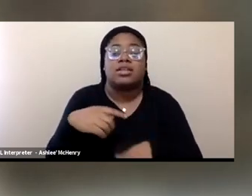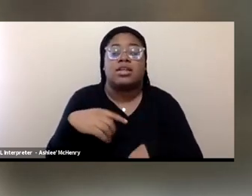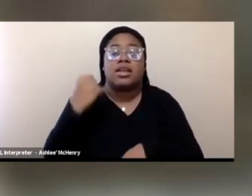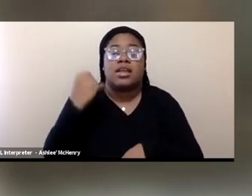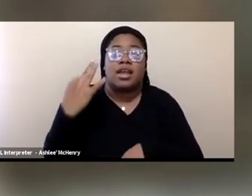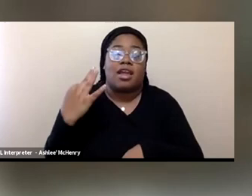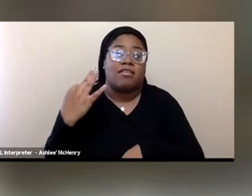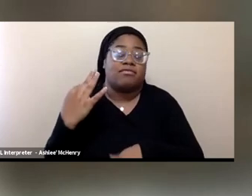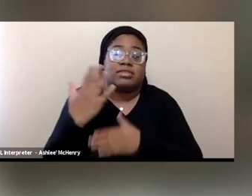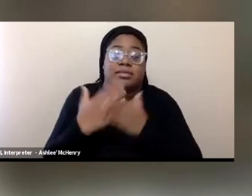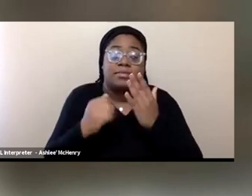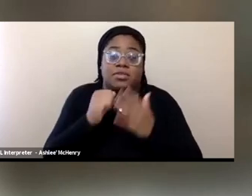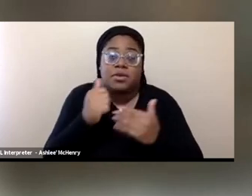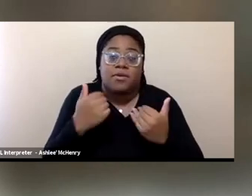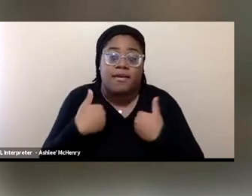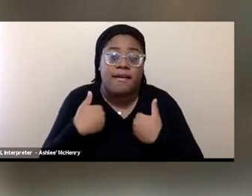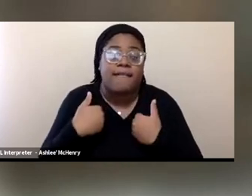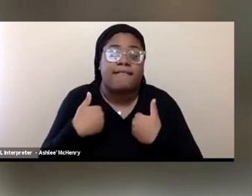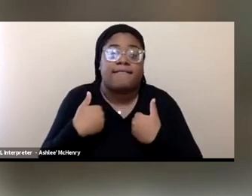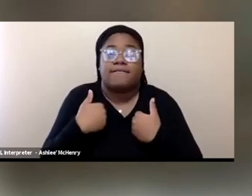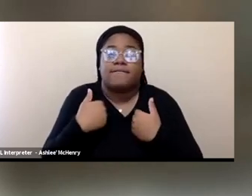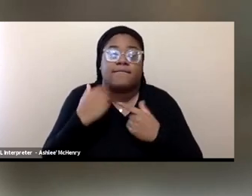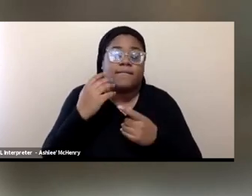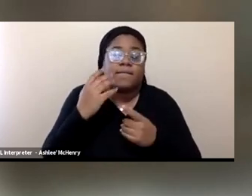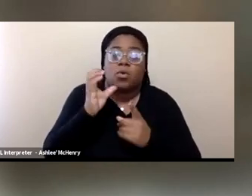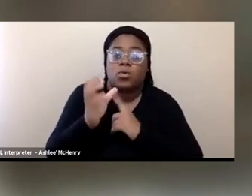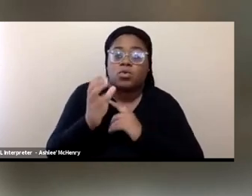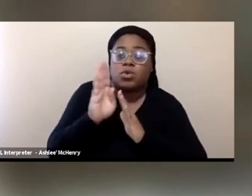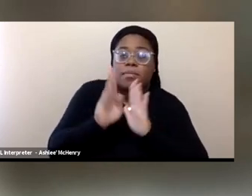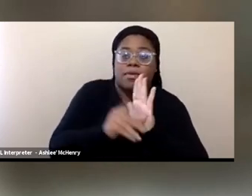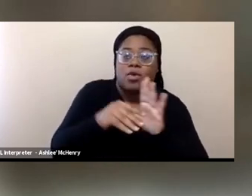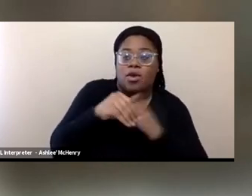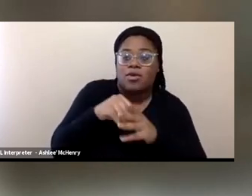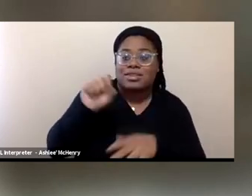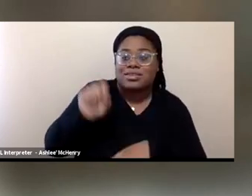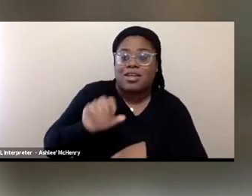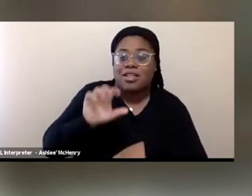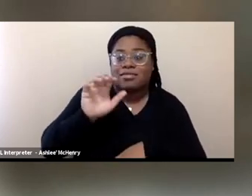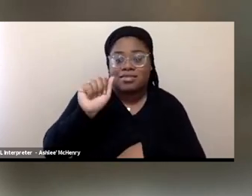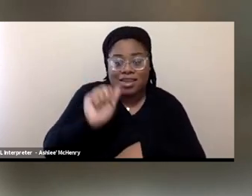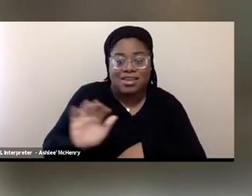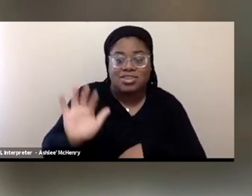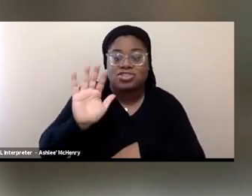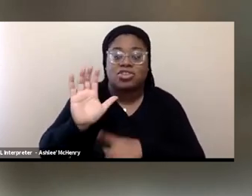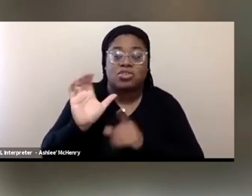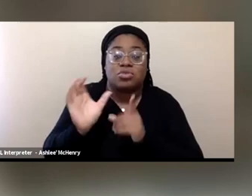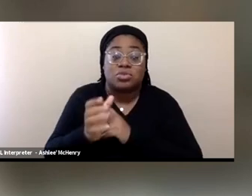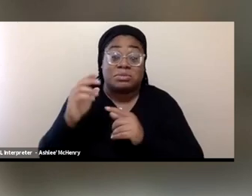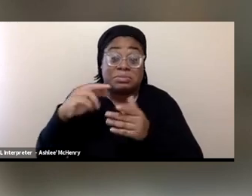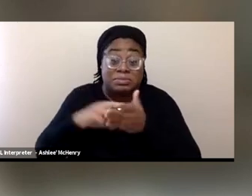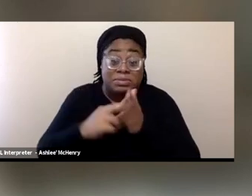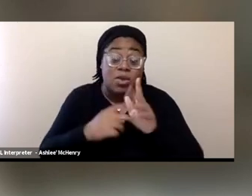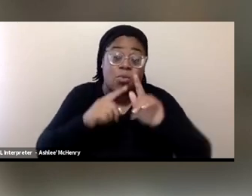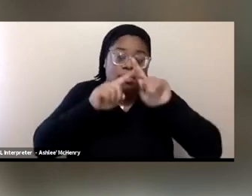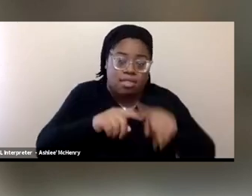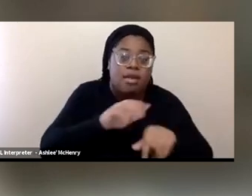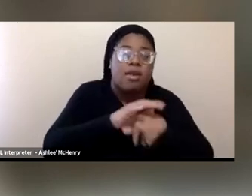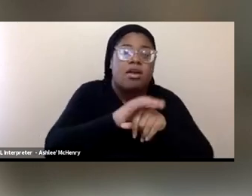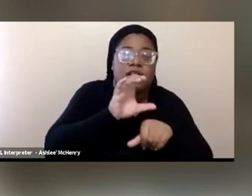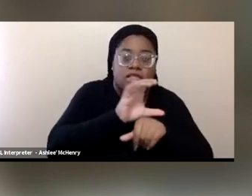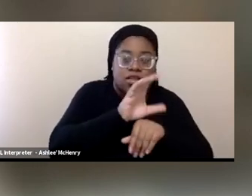us do not have a background in South Asian culture, then we are really trusting and relying on our consultants to give us